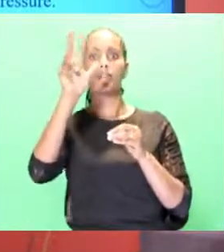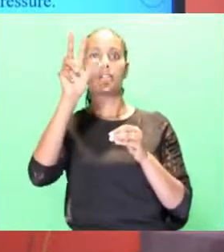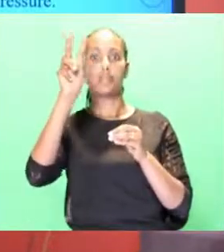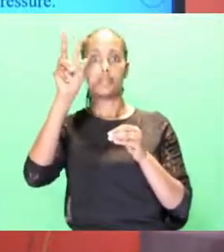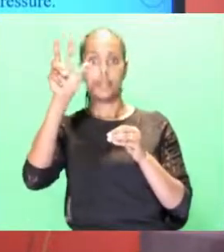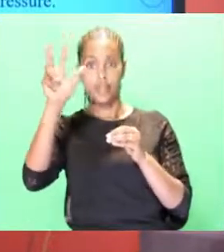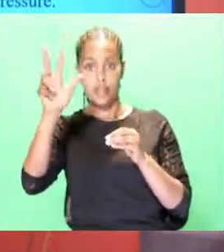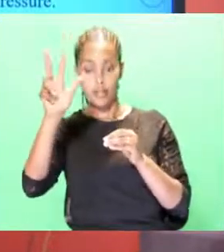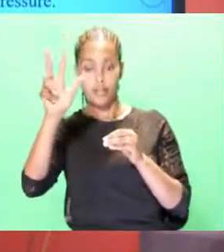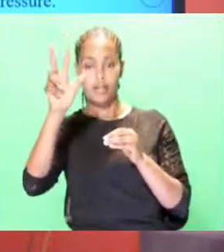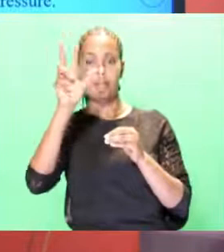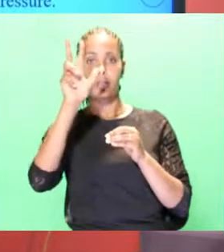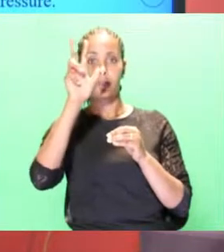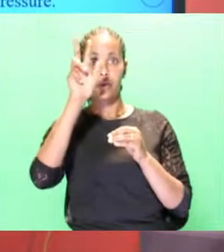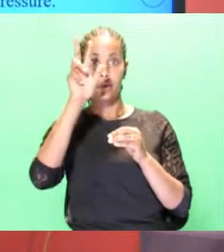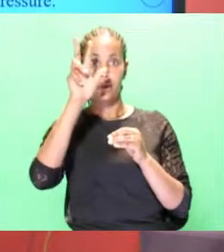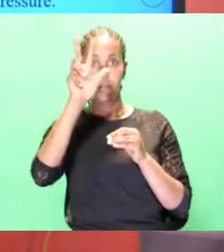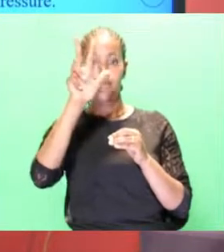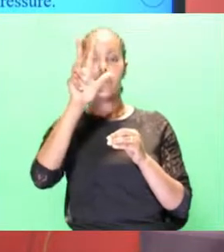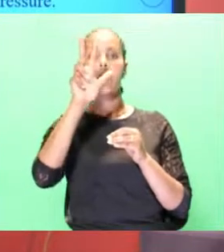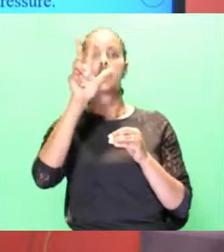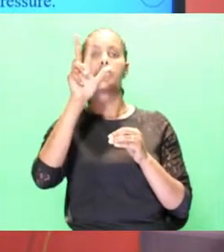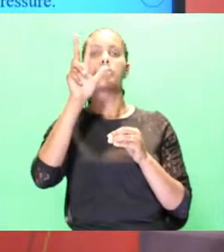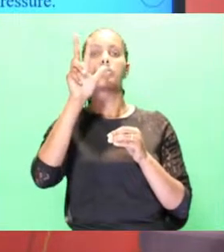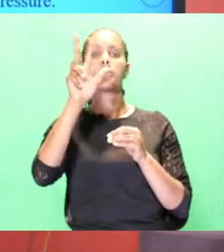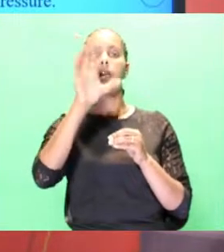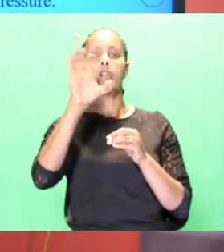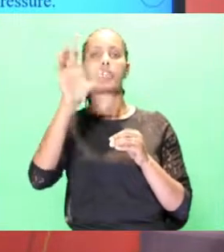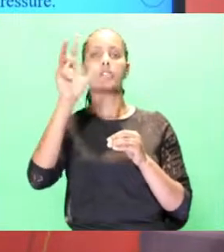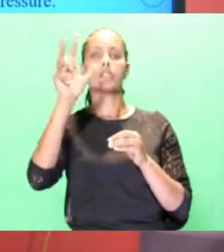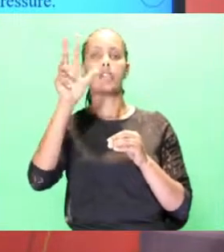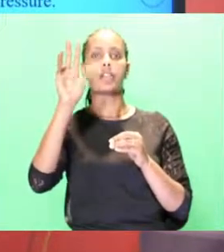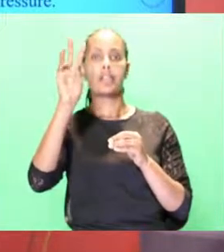310 Kelvin. 310 Kelvin.